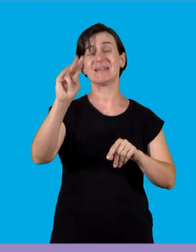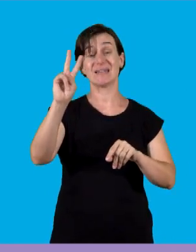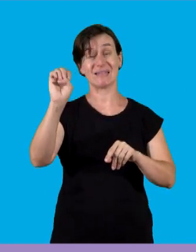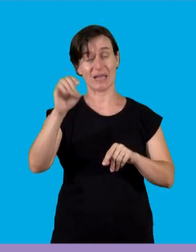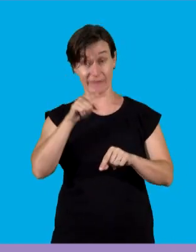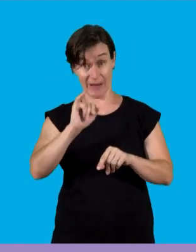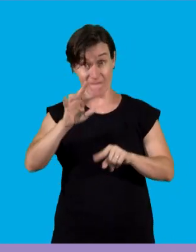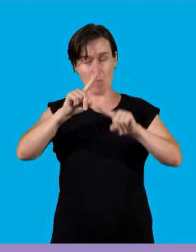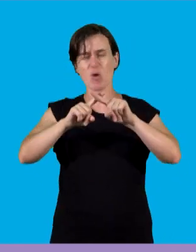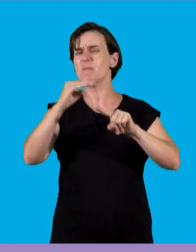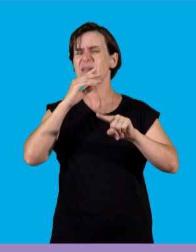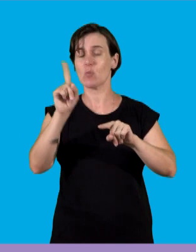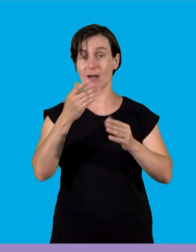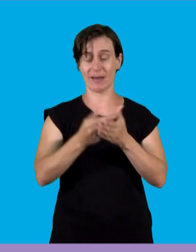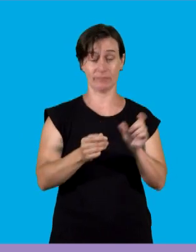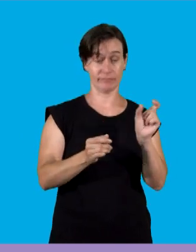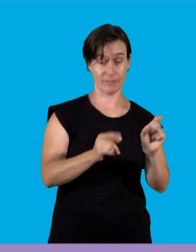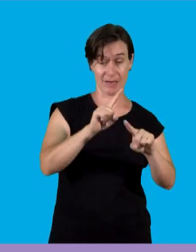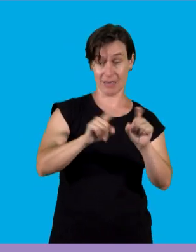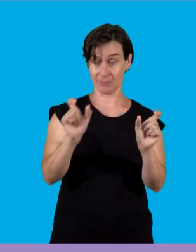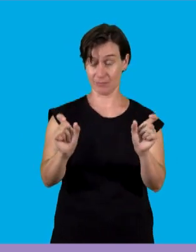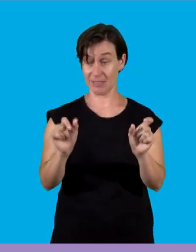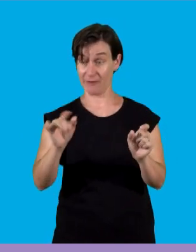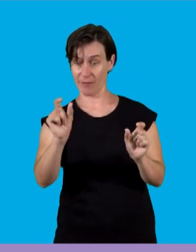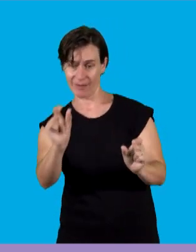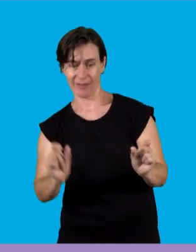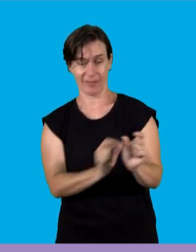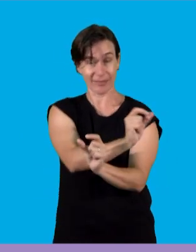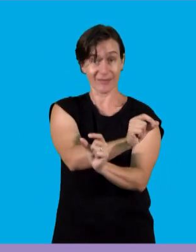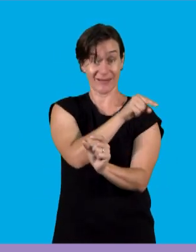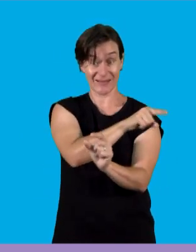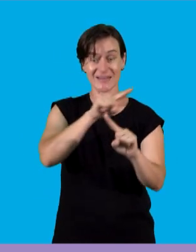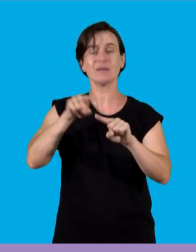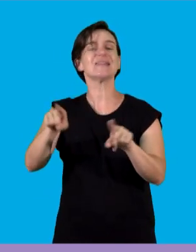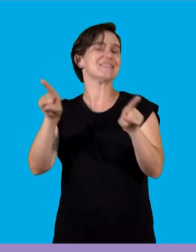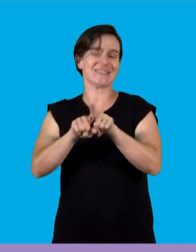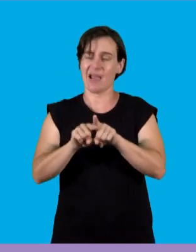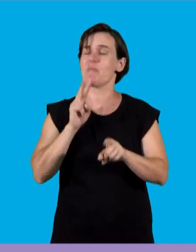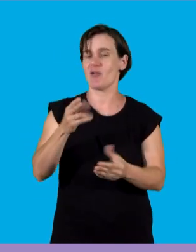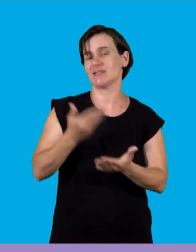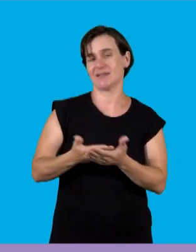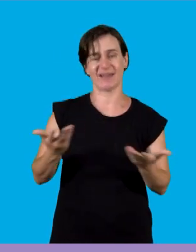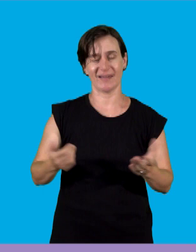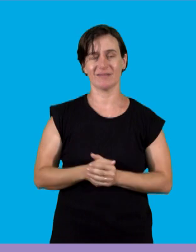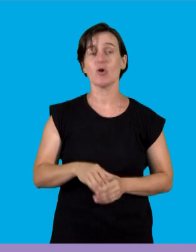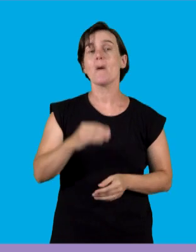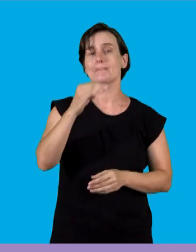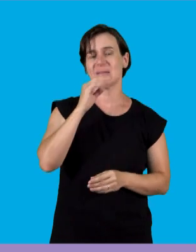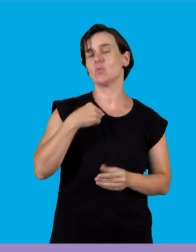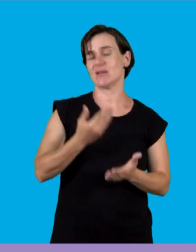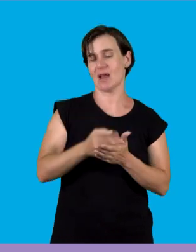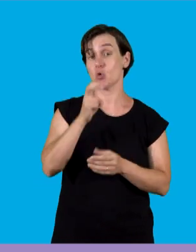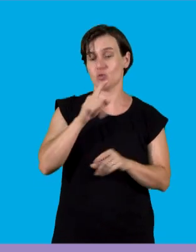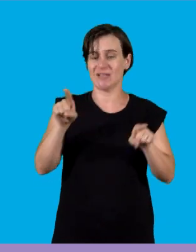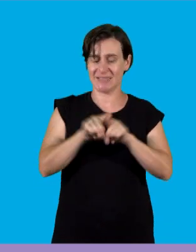b multiplied by a. So if we need to rewrite this to avoid that confusion, then we can. So we can